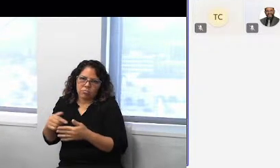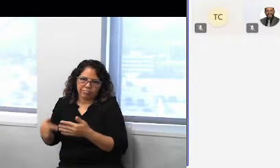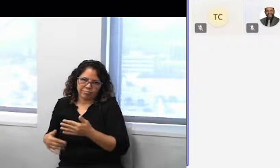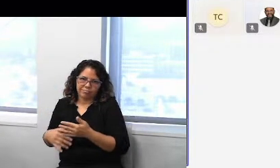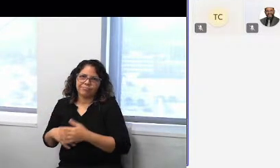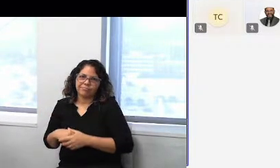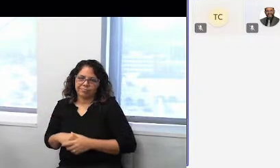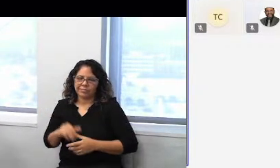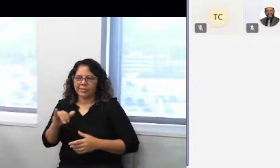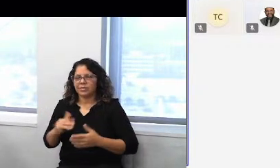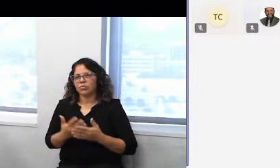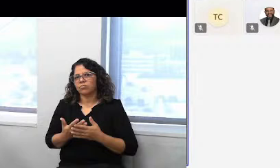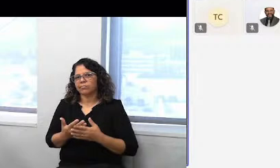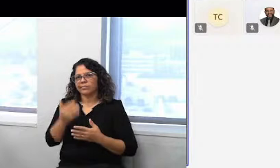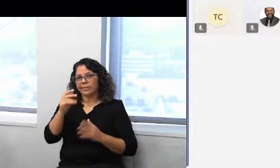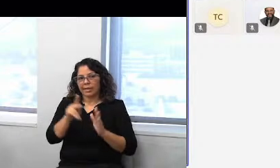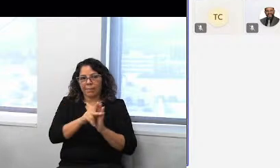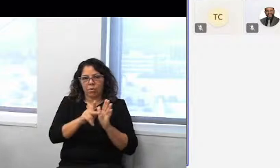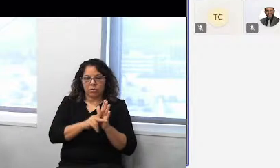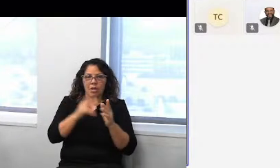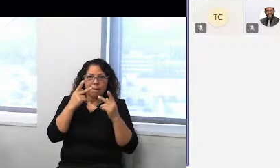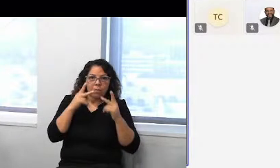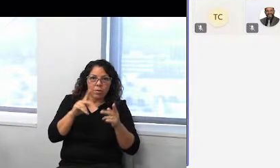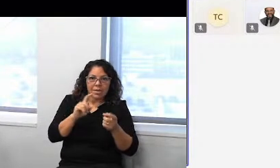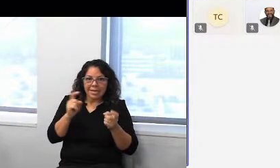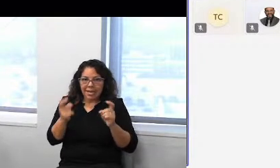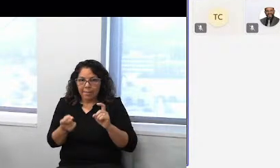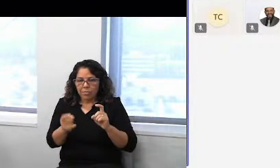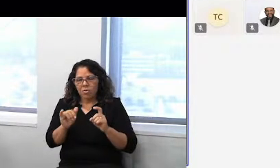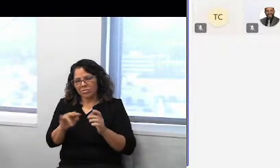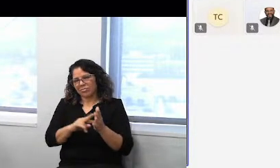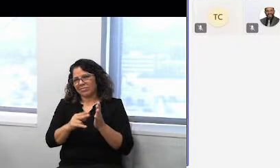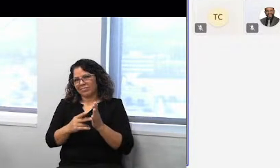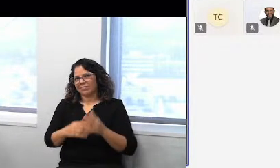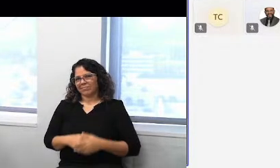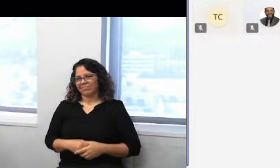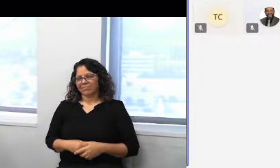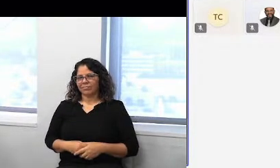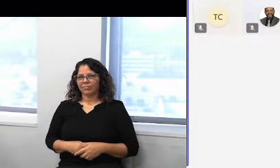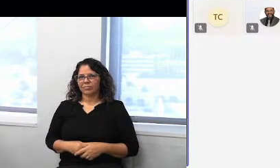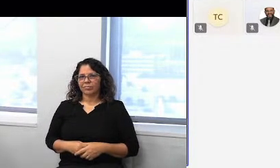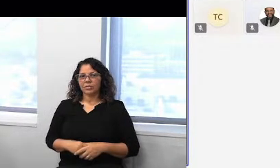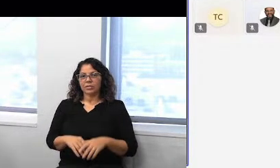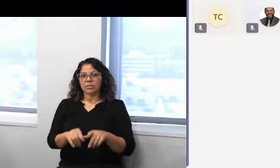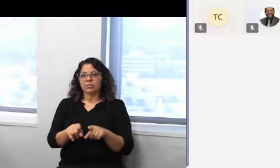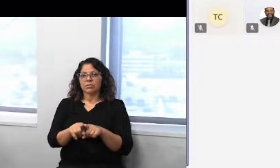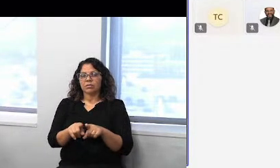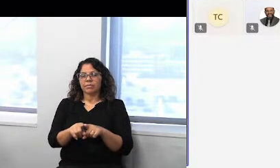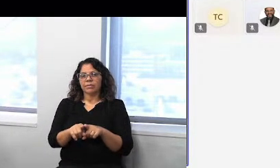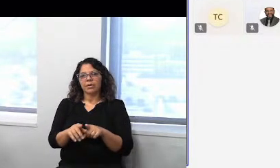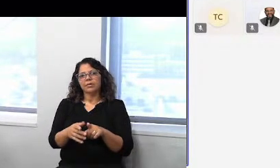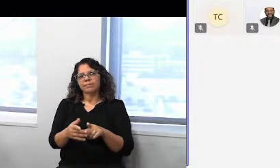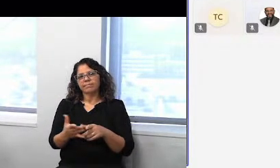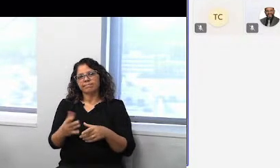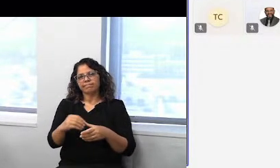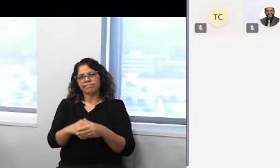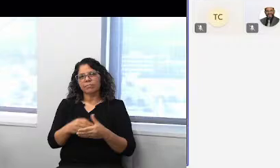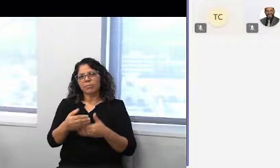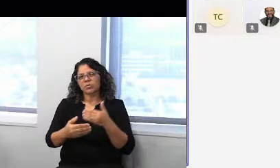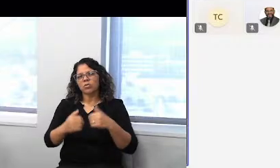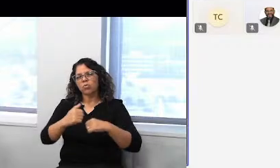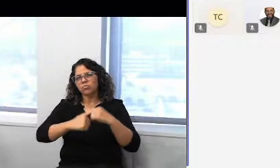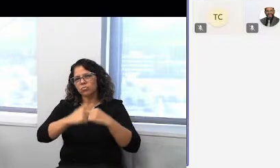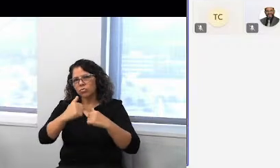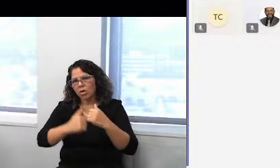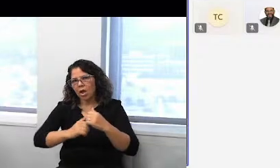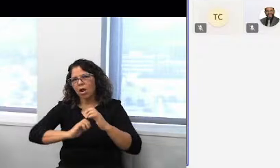reference to. And also ensuring that there is a structural process, particularly from unsolicited proposals, evaluations, that they all